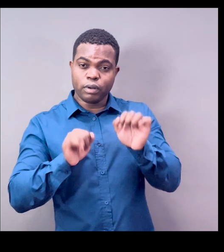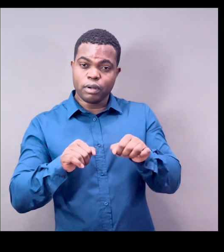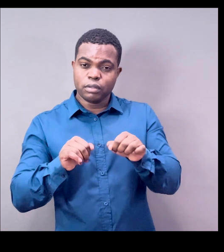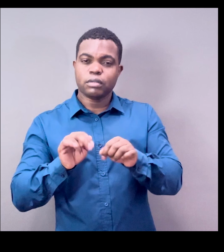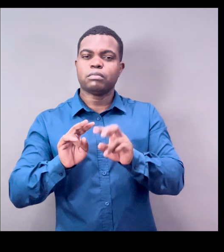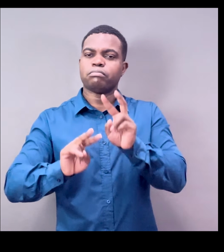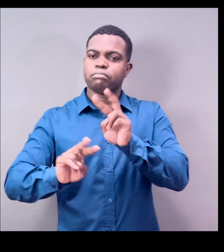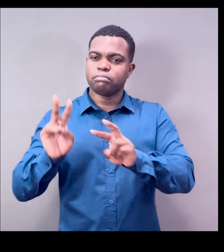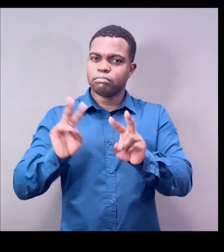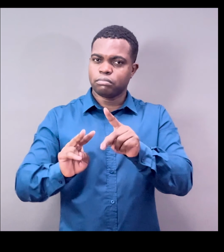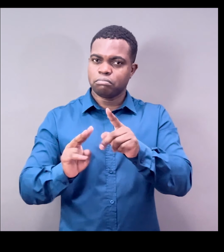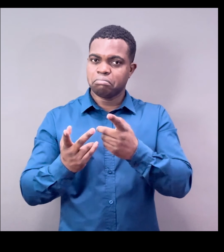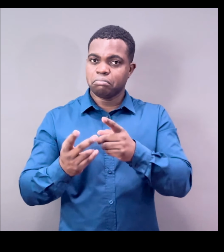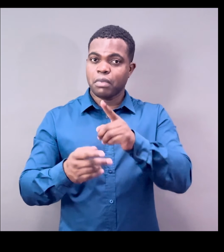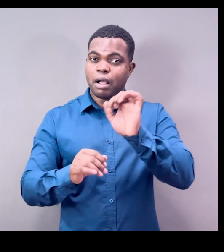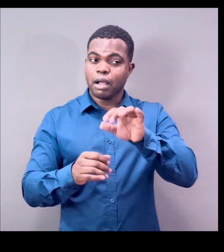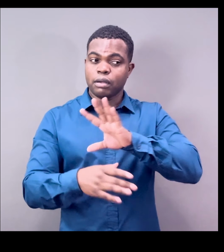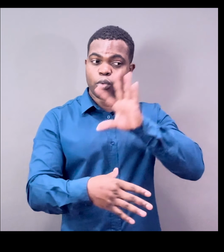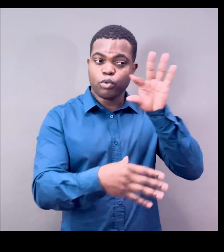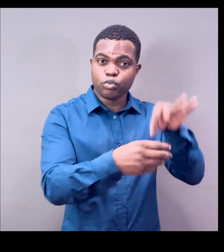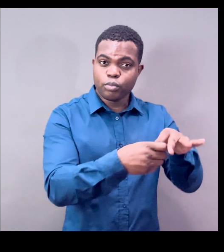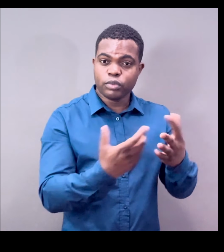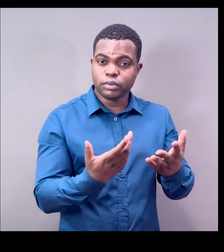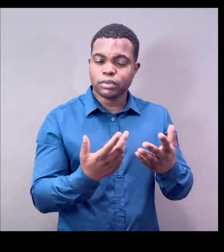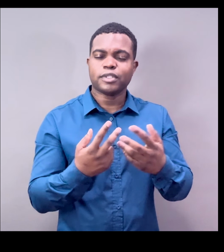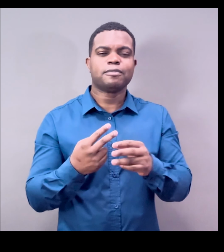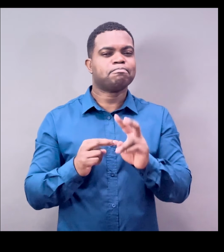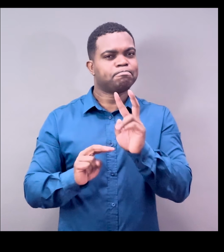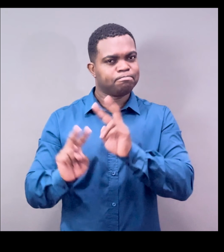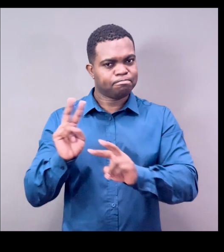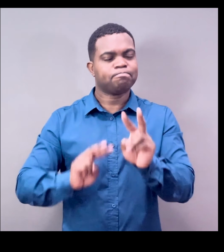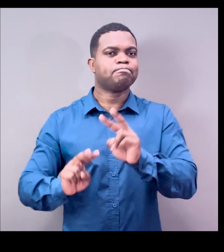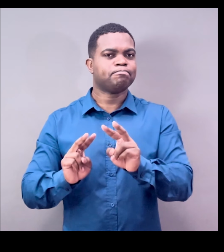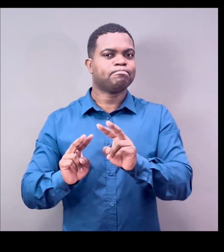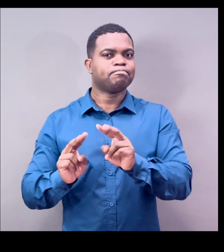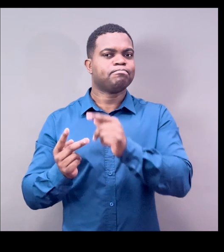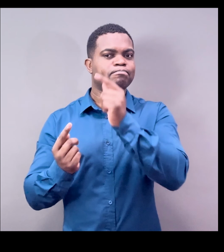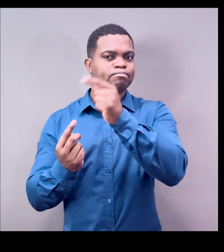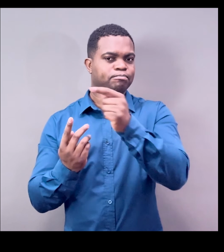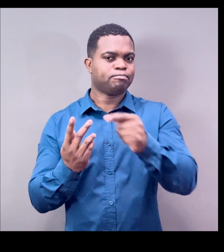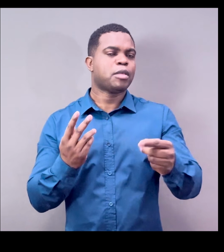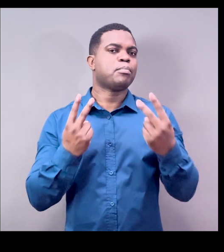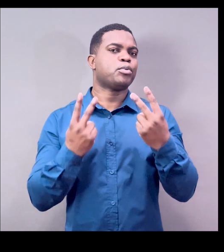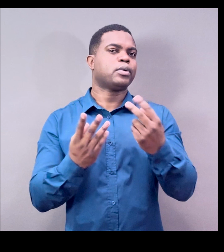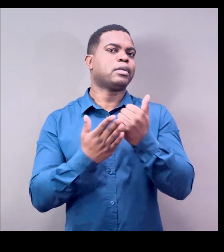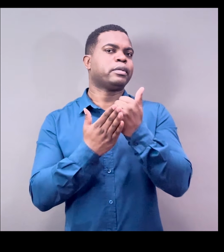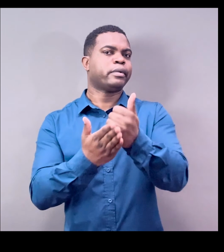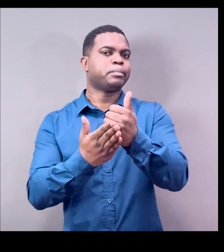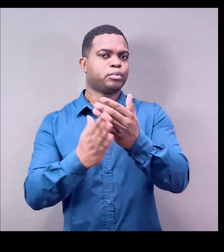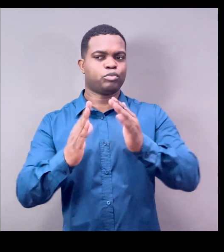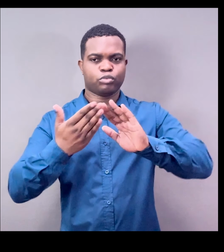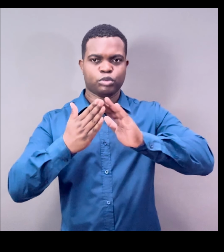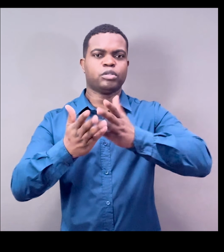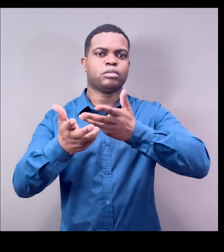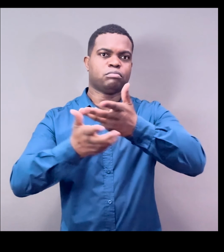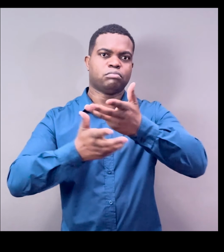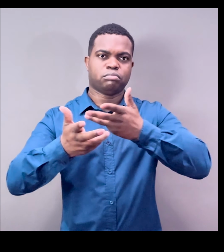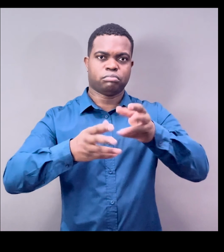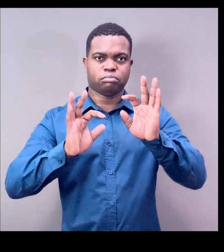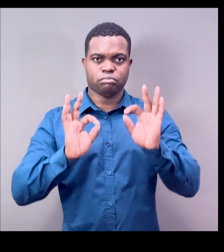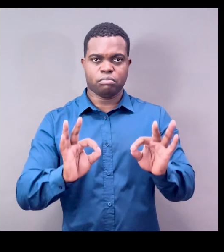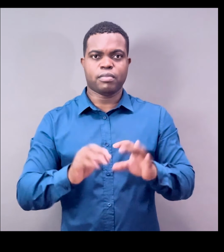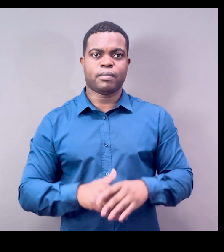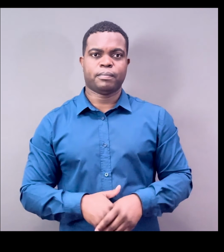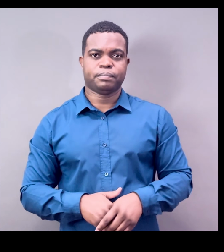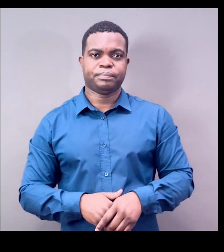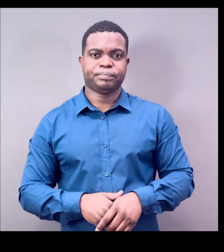also know their potential contribution, because this is very important on the outcome